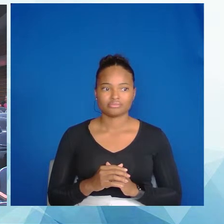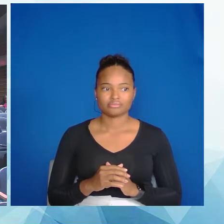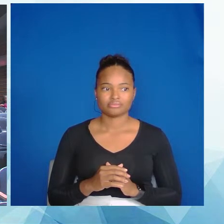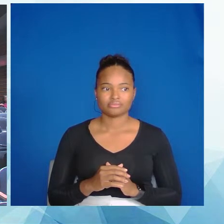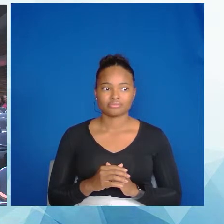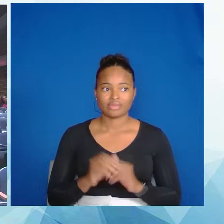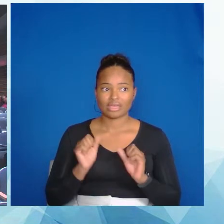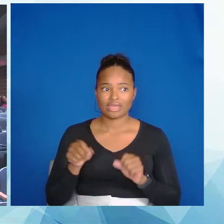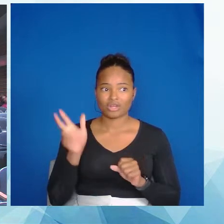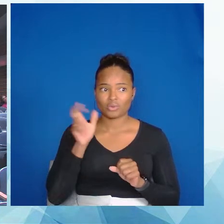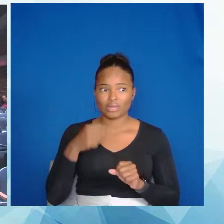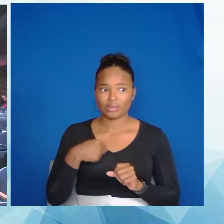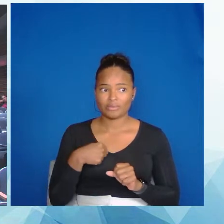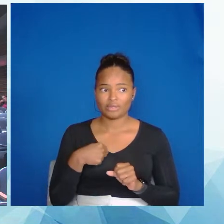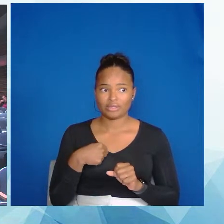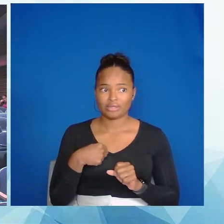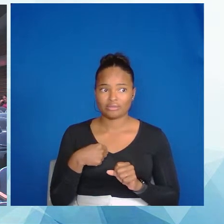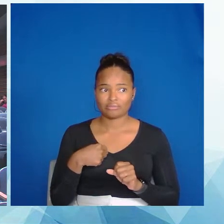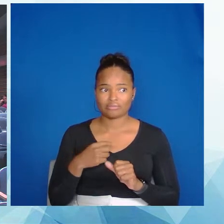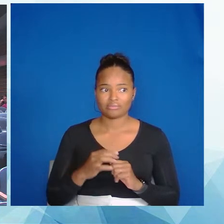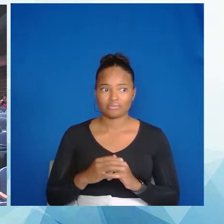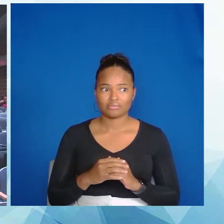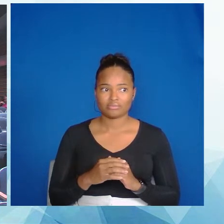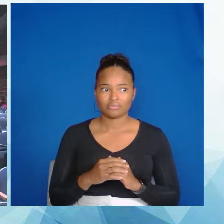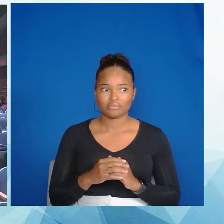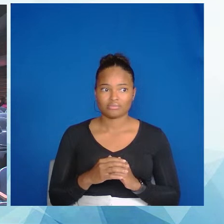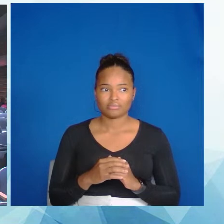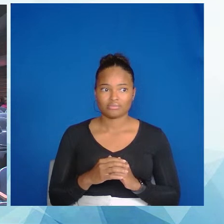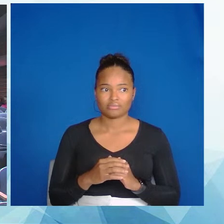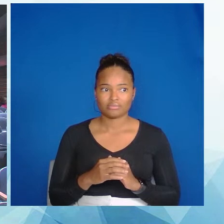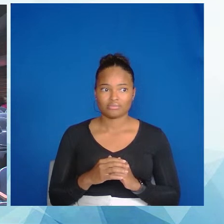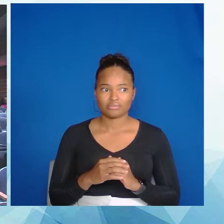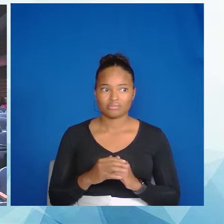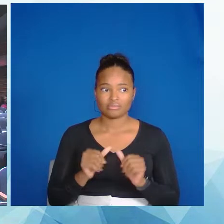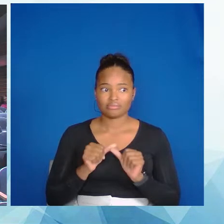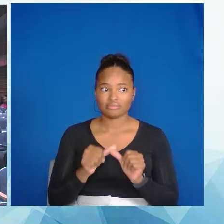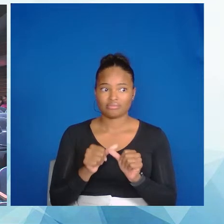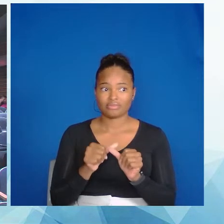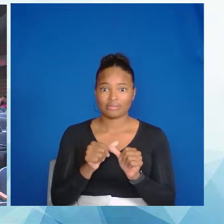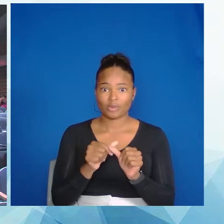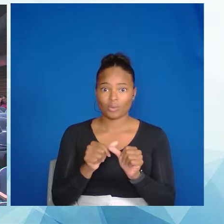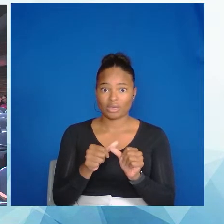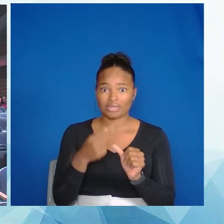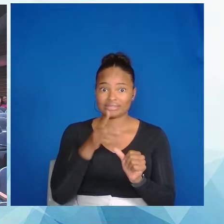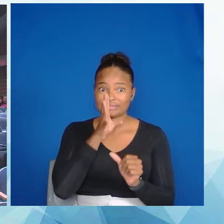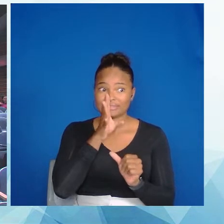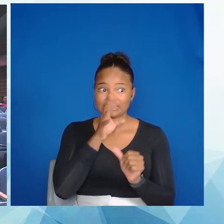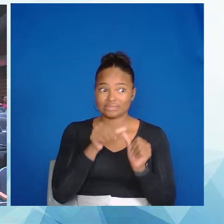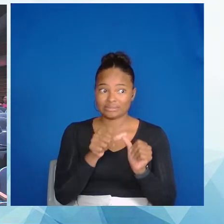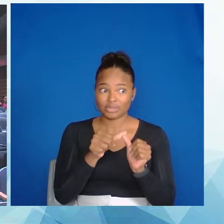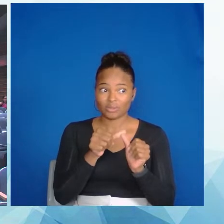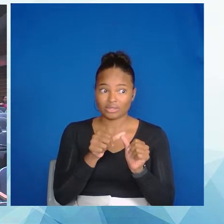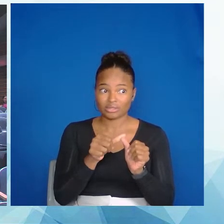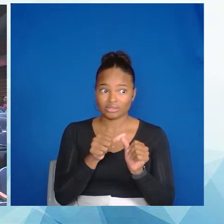Can you hear me through the mic? Keep going. Keep going. Keep going.